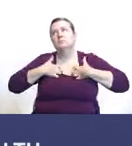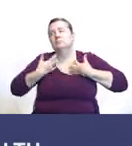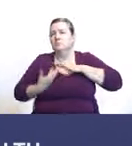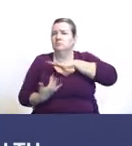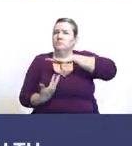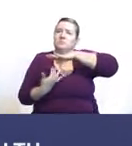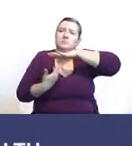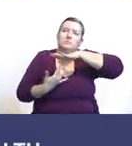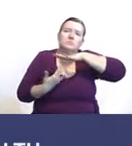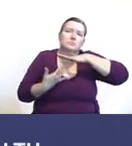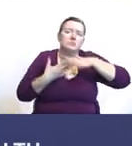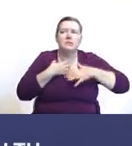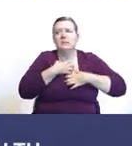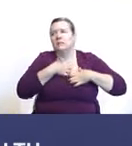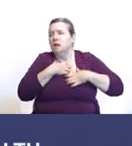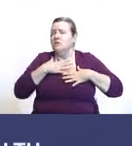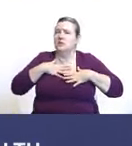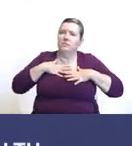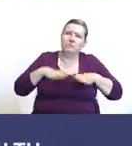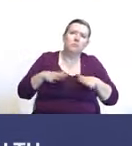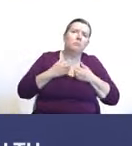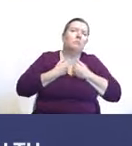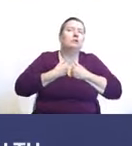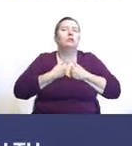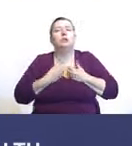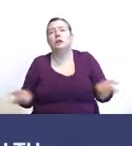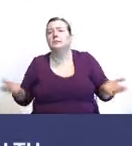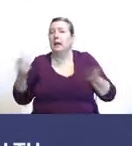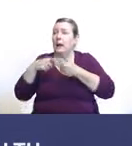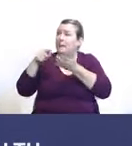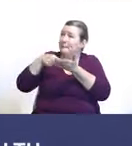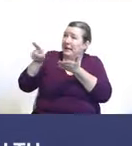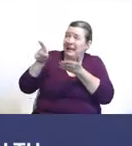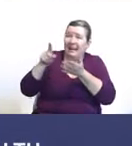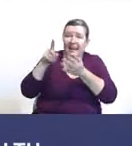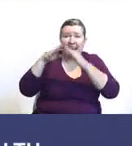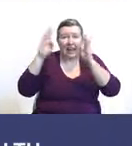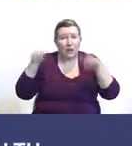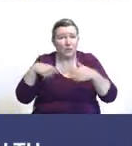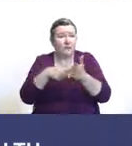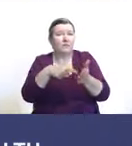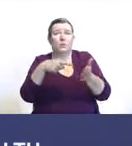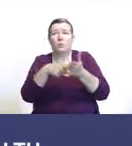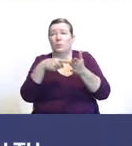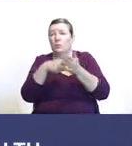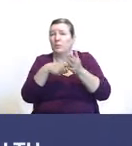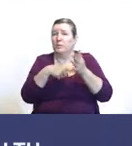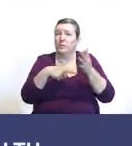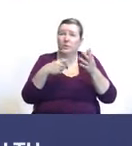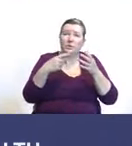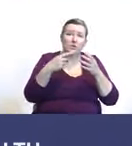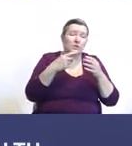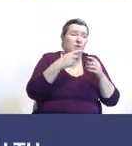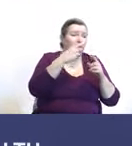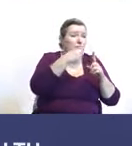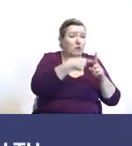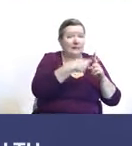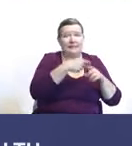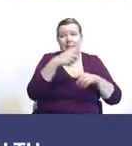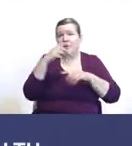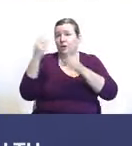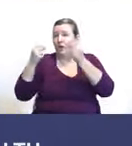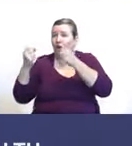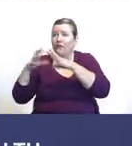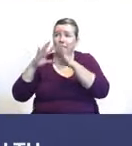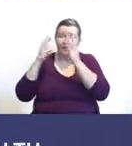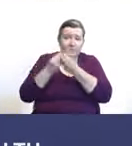desperate, exhausted. They cannot pay their mortgages, their rents, their car payments. Some can't feed their families. They're